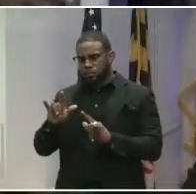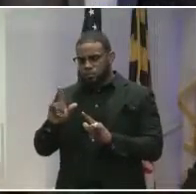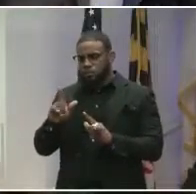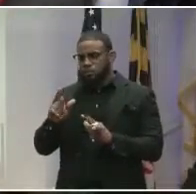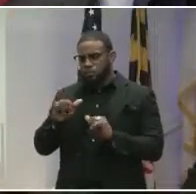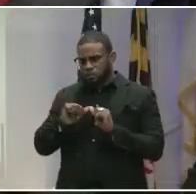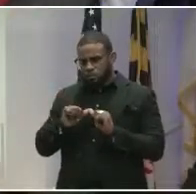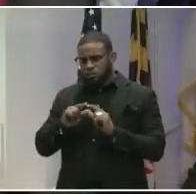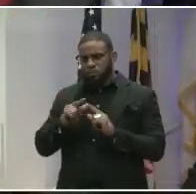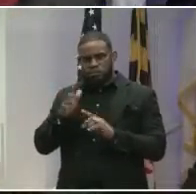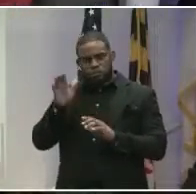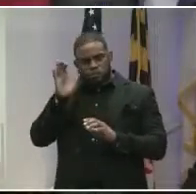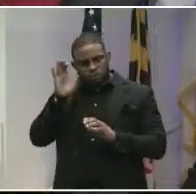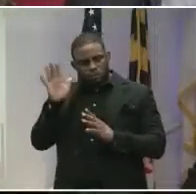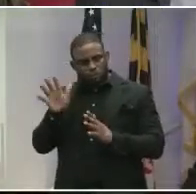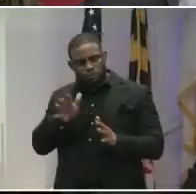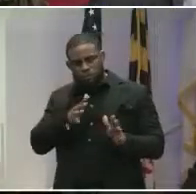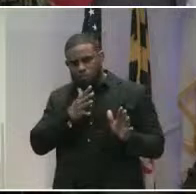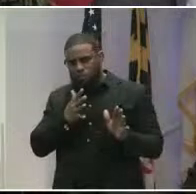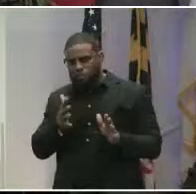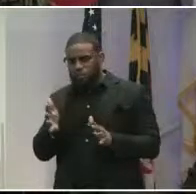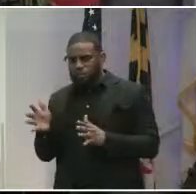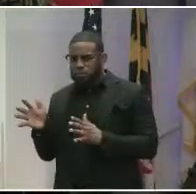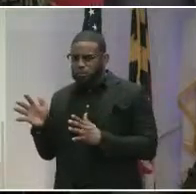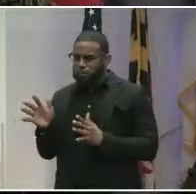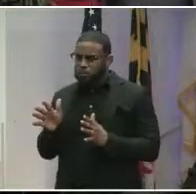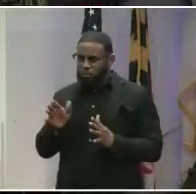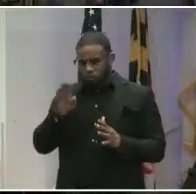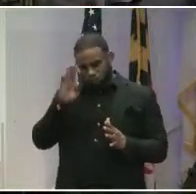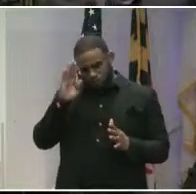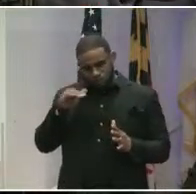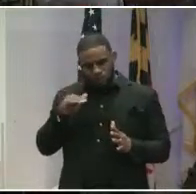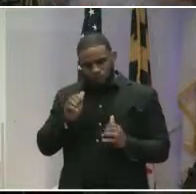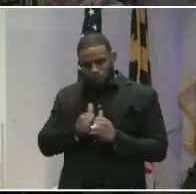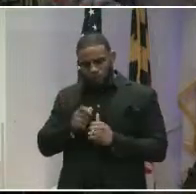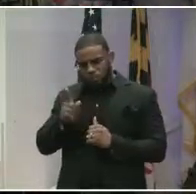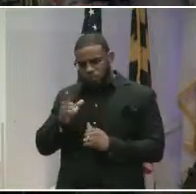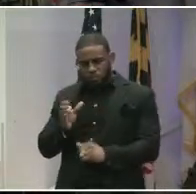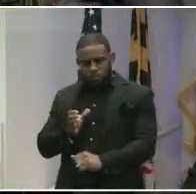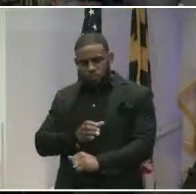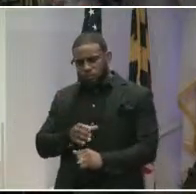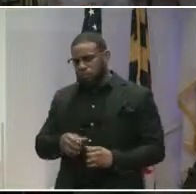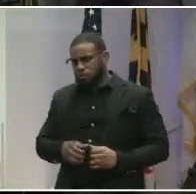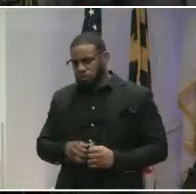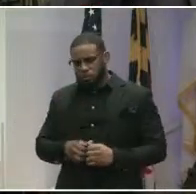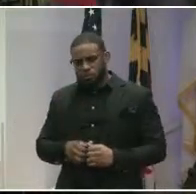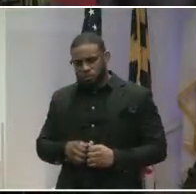you continue to hear the wind blow and know that with him, your power